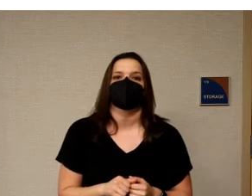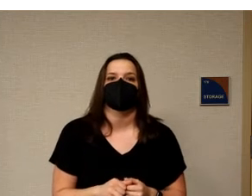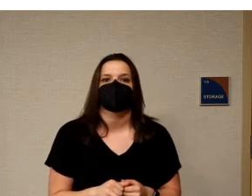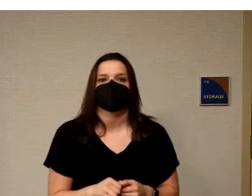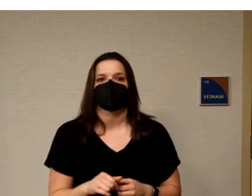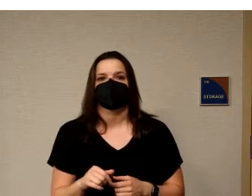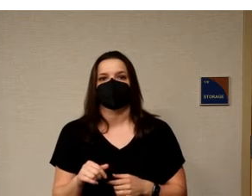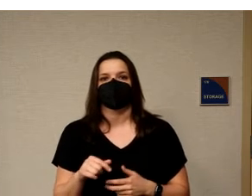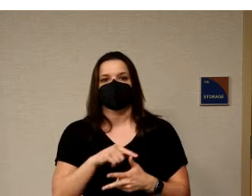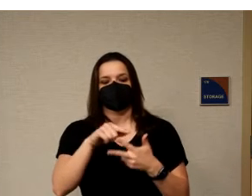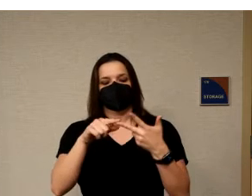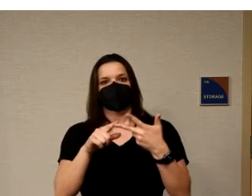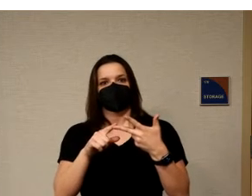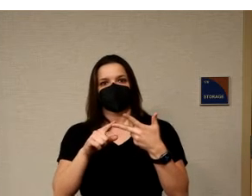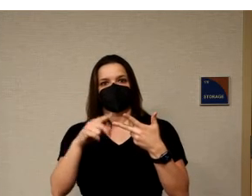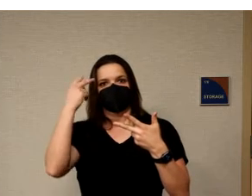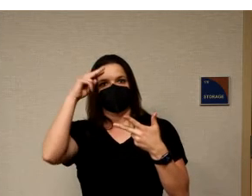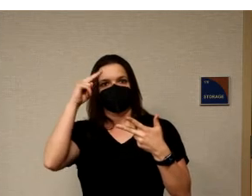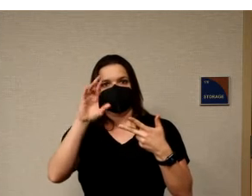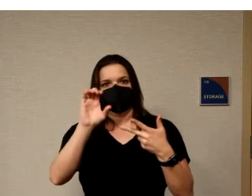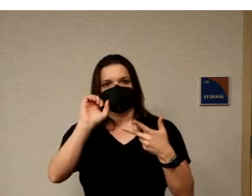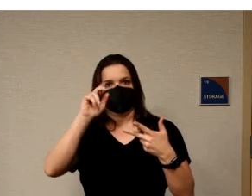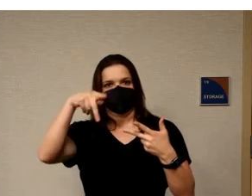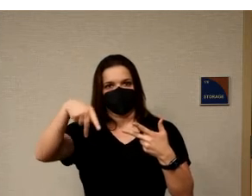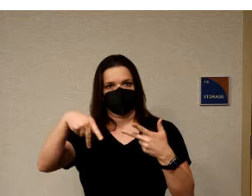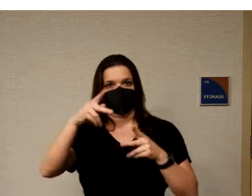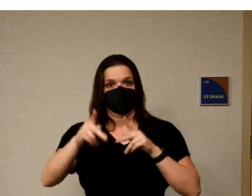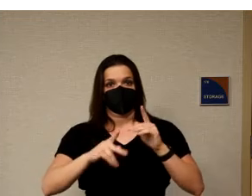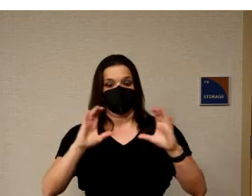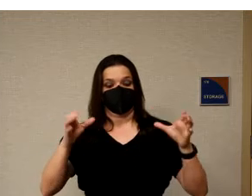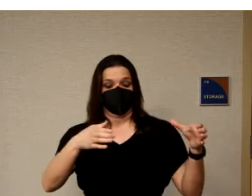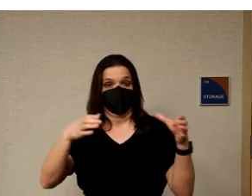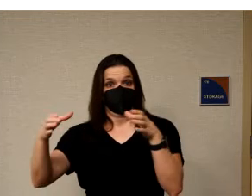Hispanic CVAP populations,